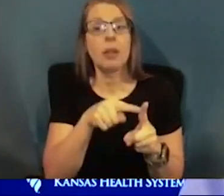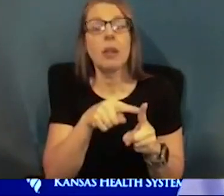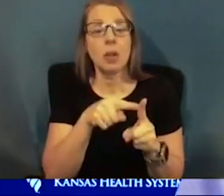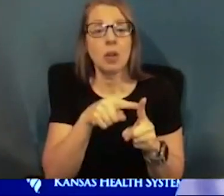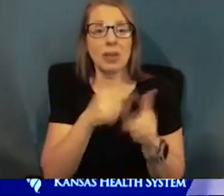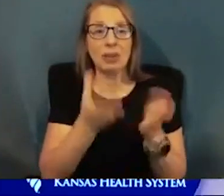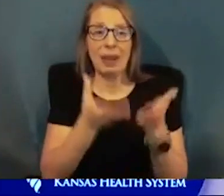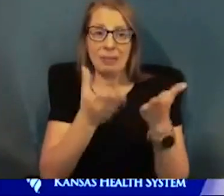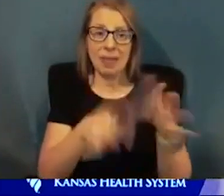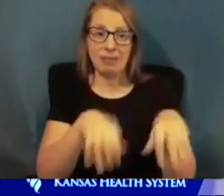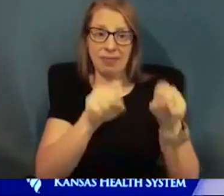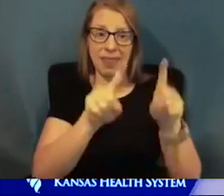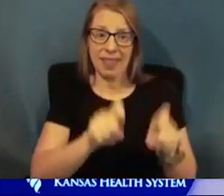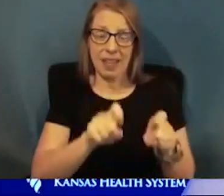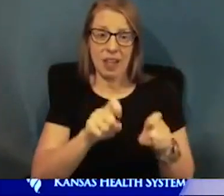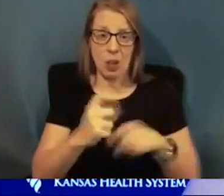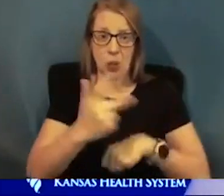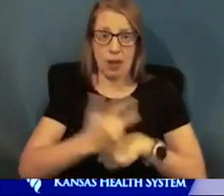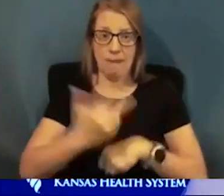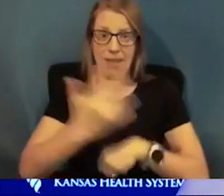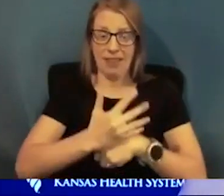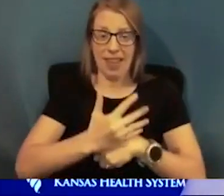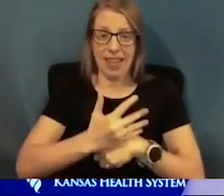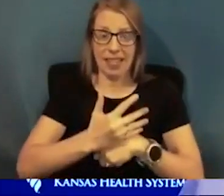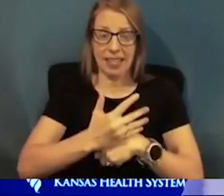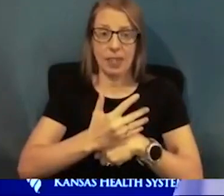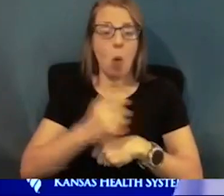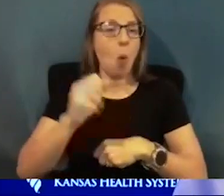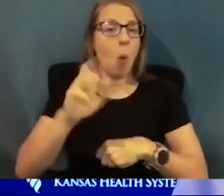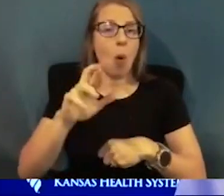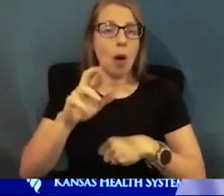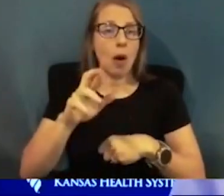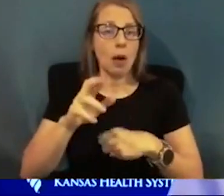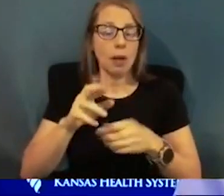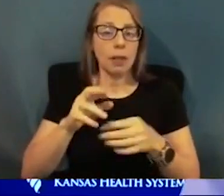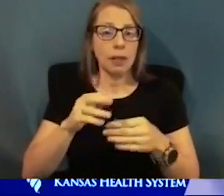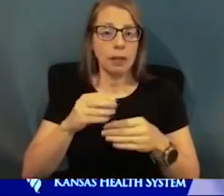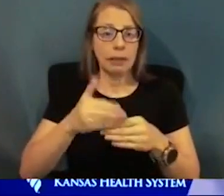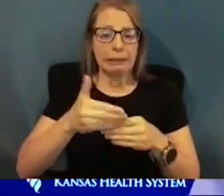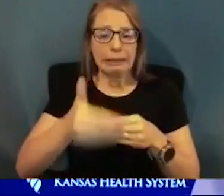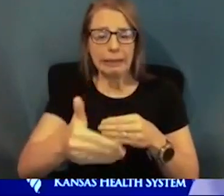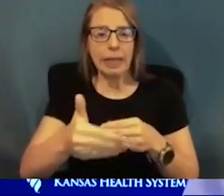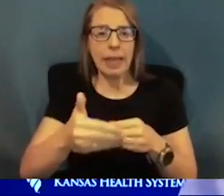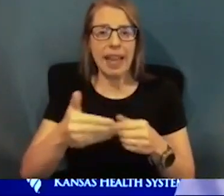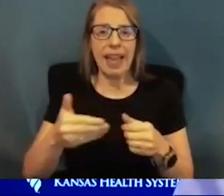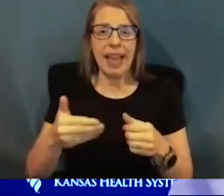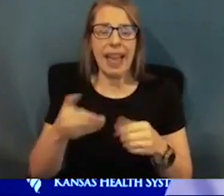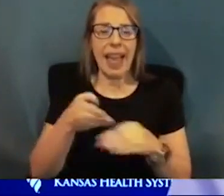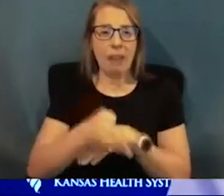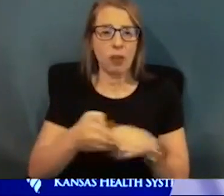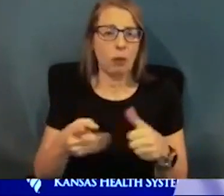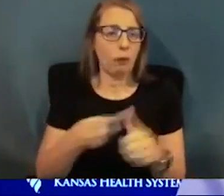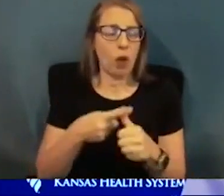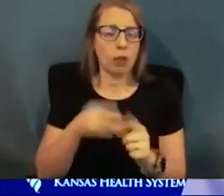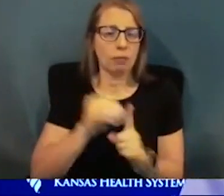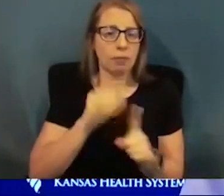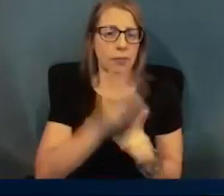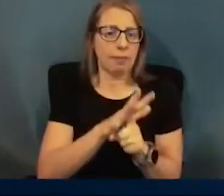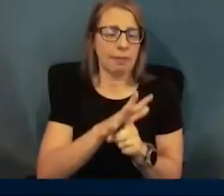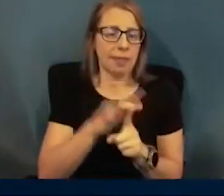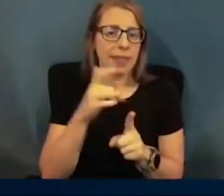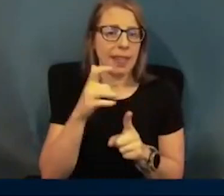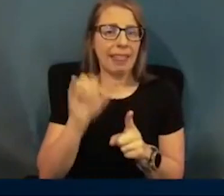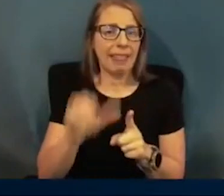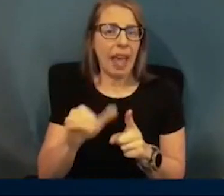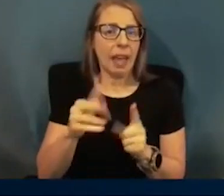tested 3 to 5 days or even a little bit longer after that initial exposure. So that has just changed this week. But should you